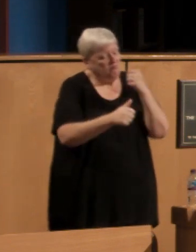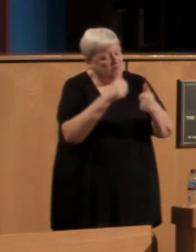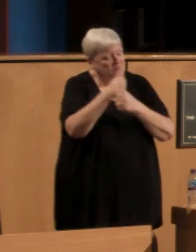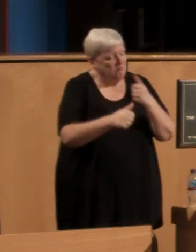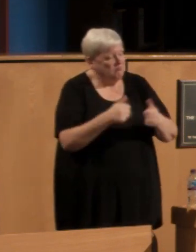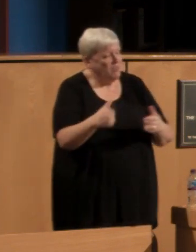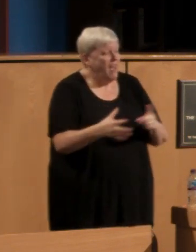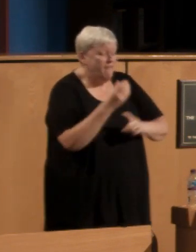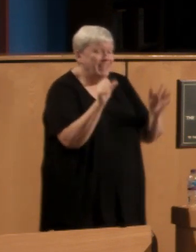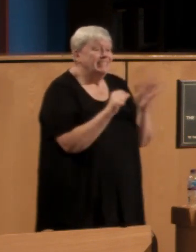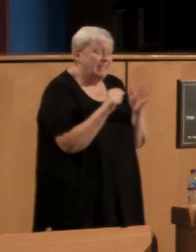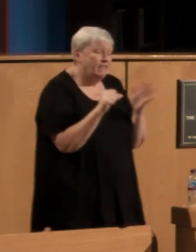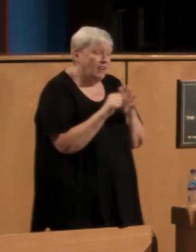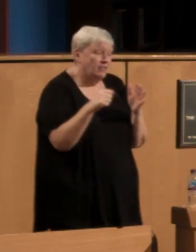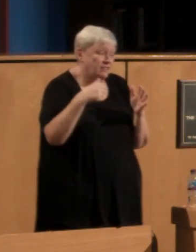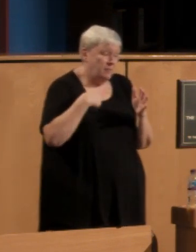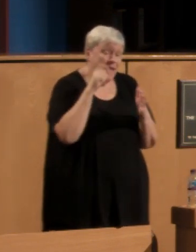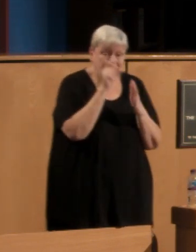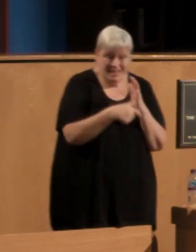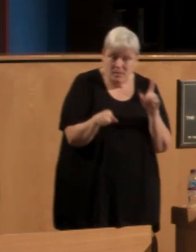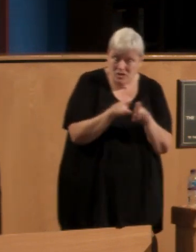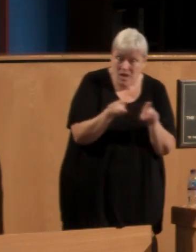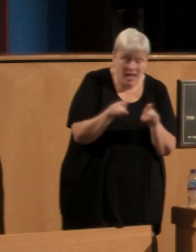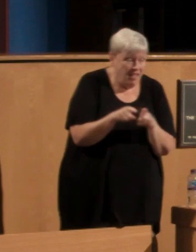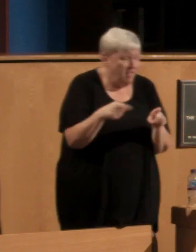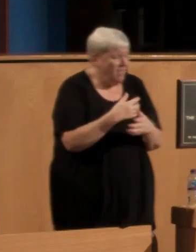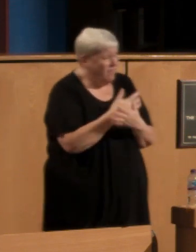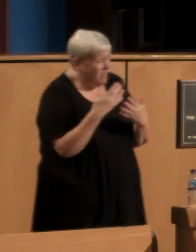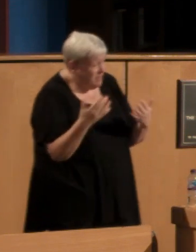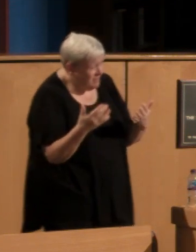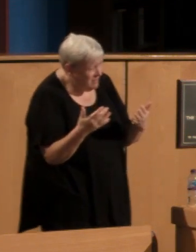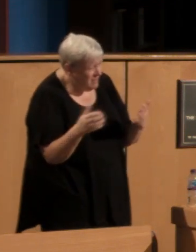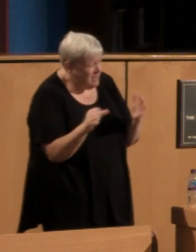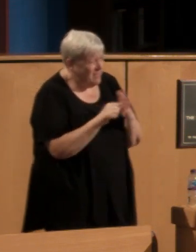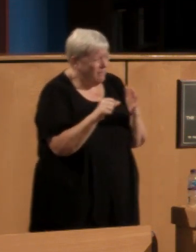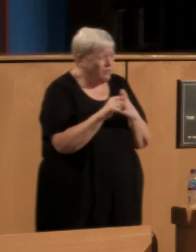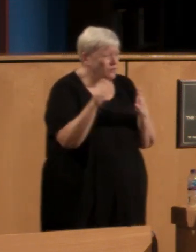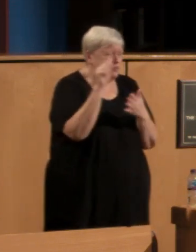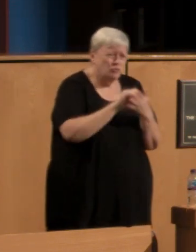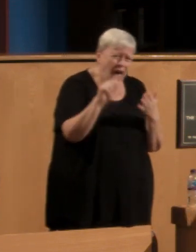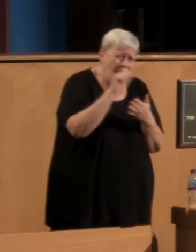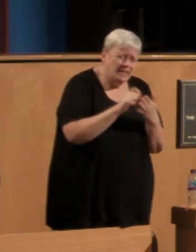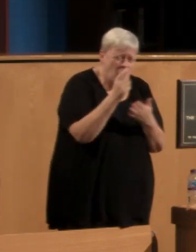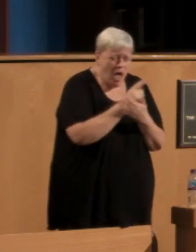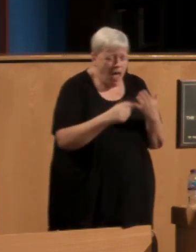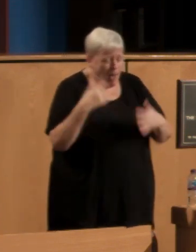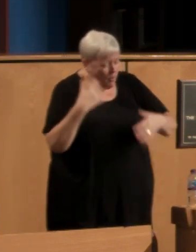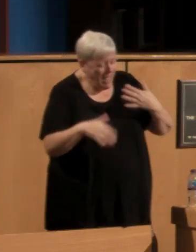I find it quite difficult as a disabled person as well. I have a lot of chronic pain. I find it really difficult to write about pain, especially in